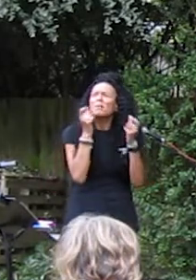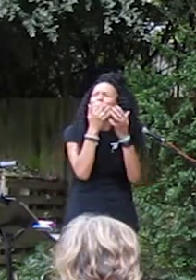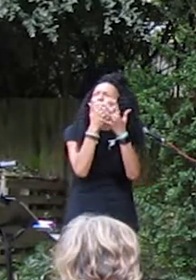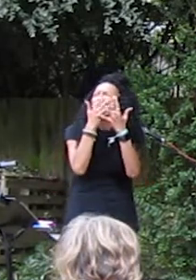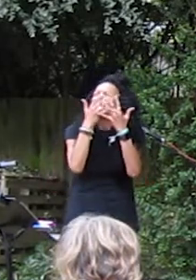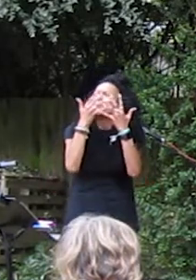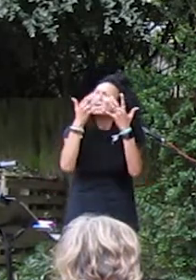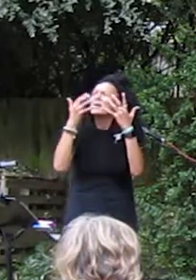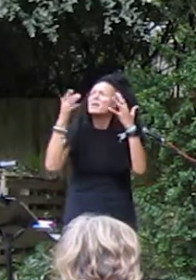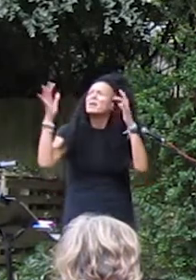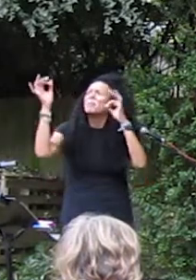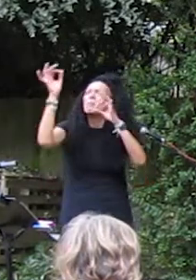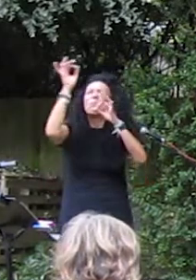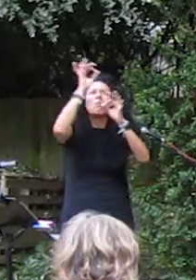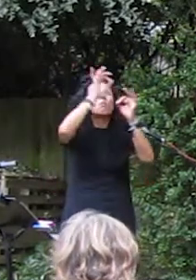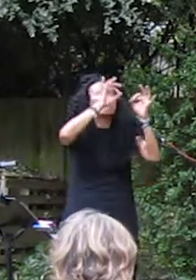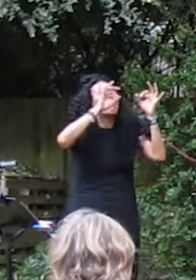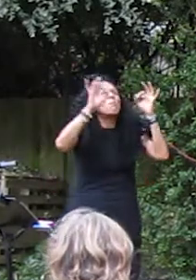Myriads of